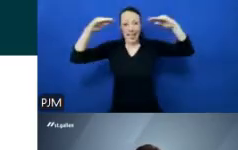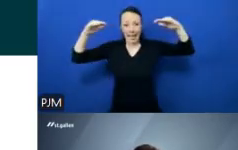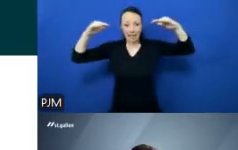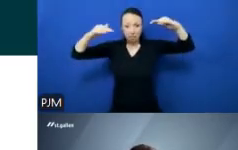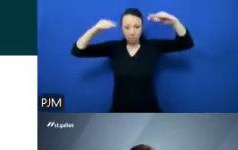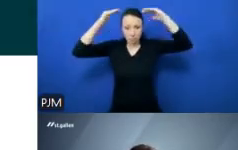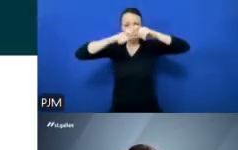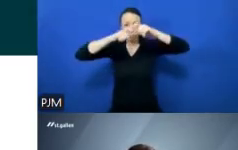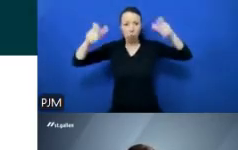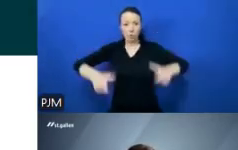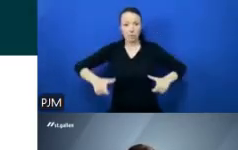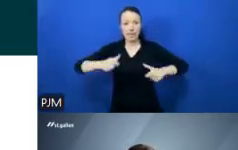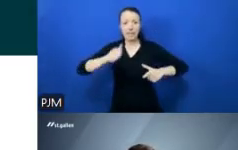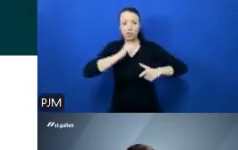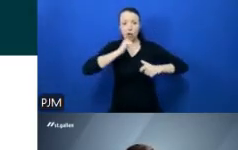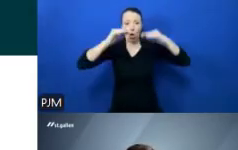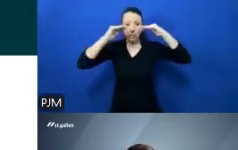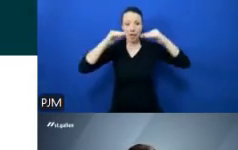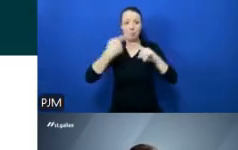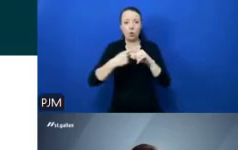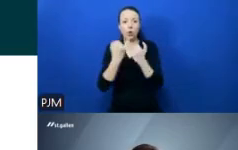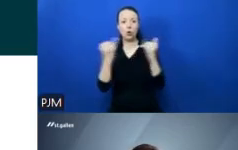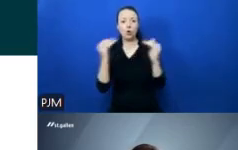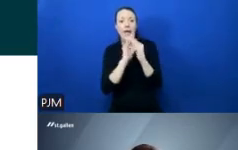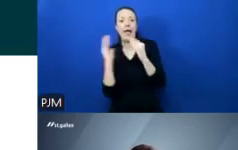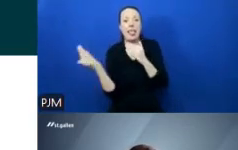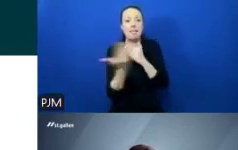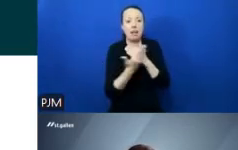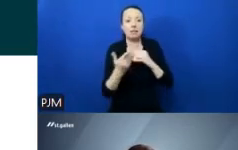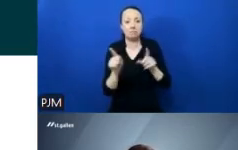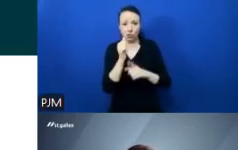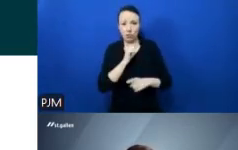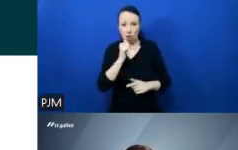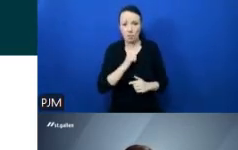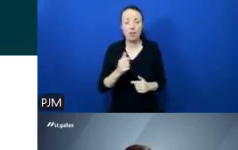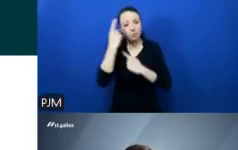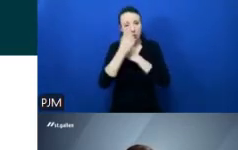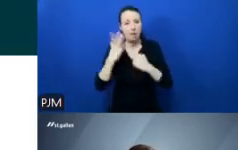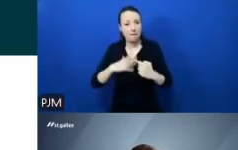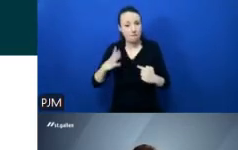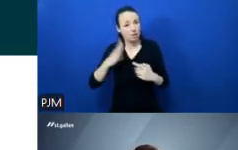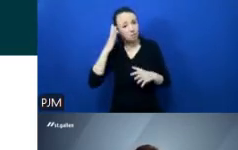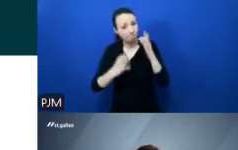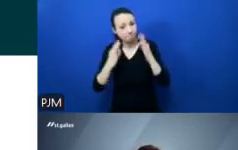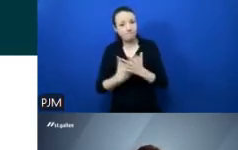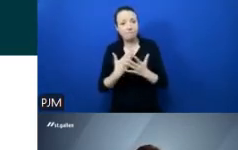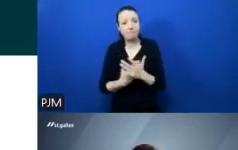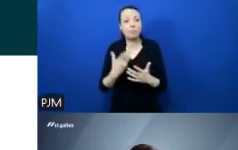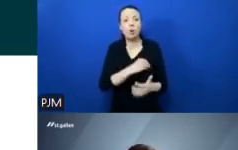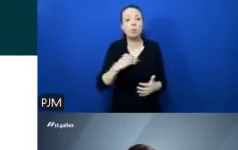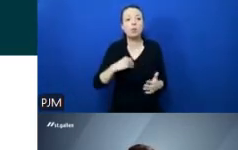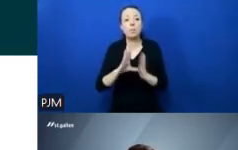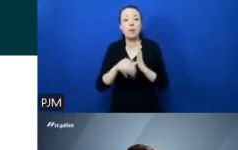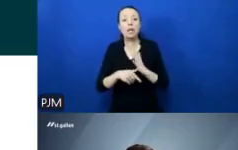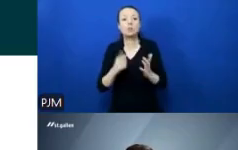are making the roofs and the buildings green. I think it's worth having a little more time and